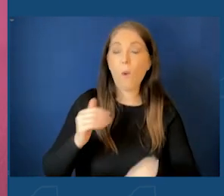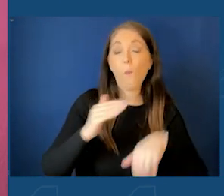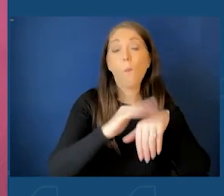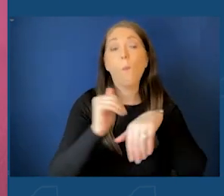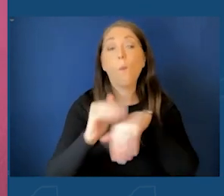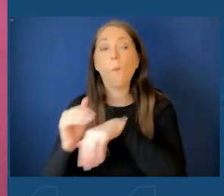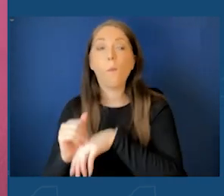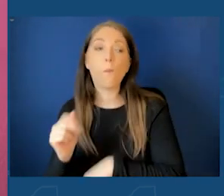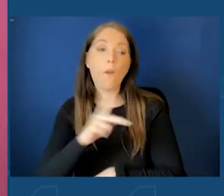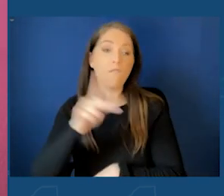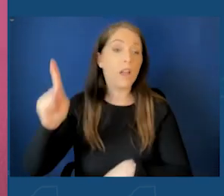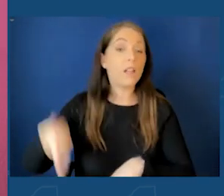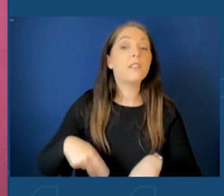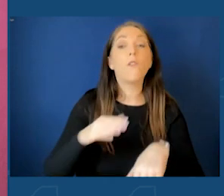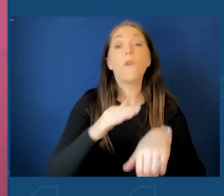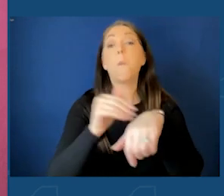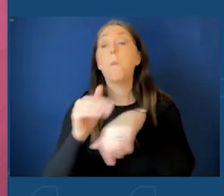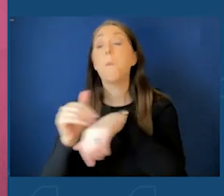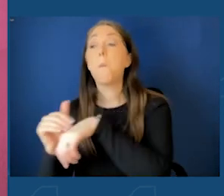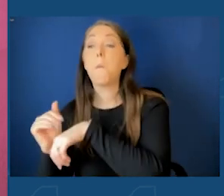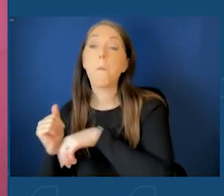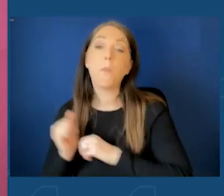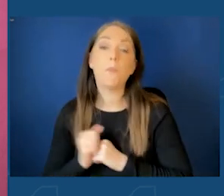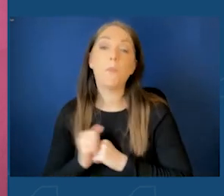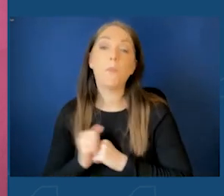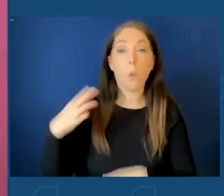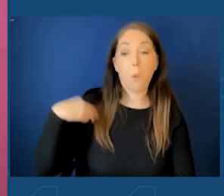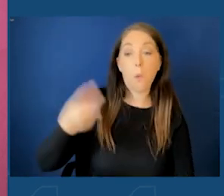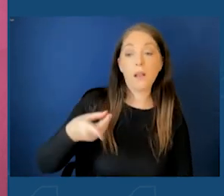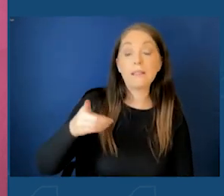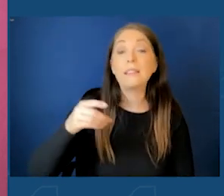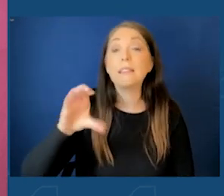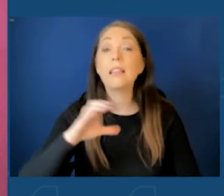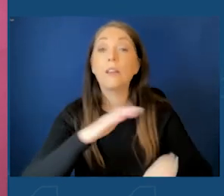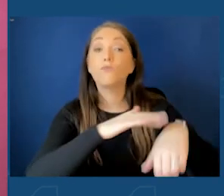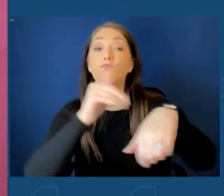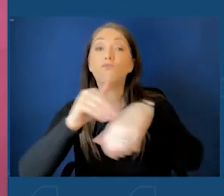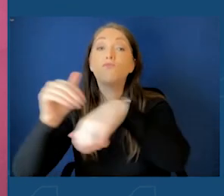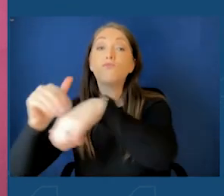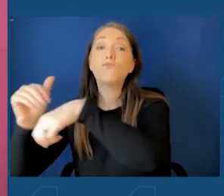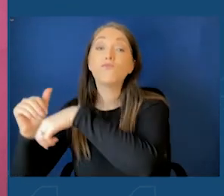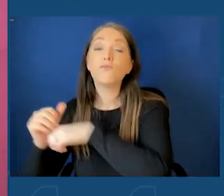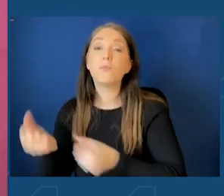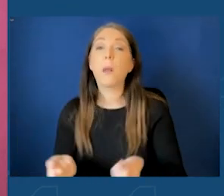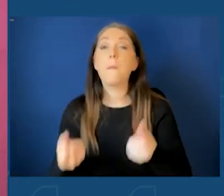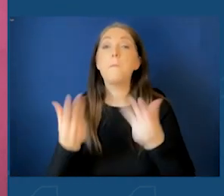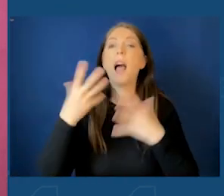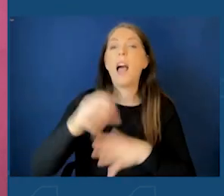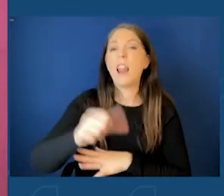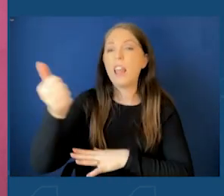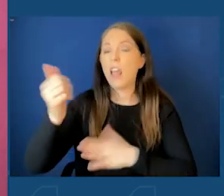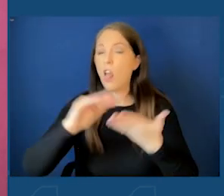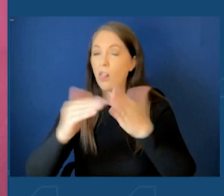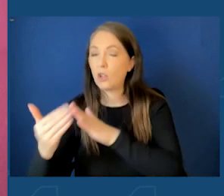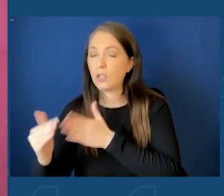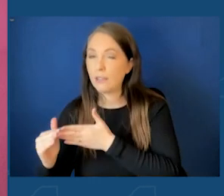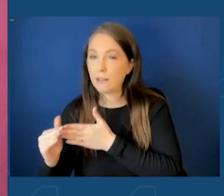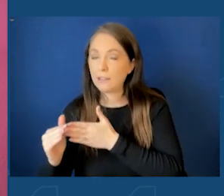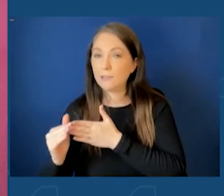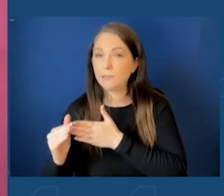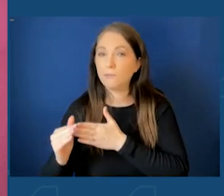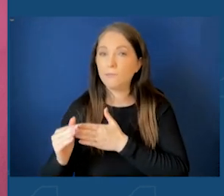calling, and Washington, D.C. came calling, and many other cities wanted us, even